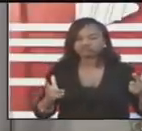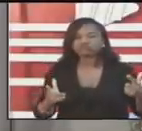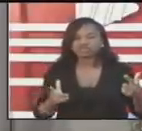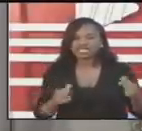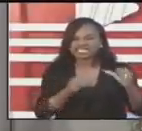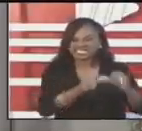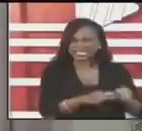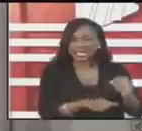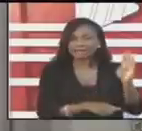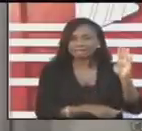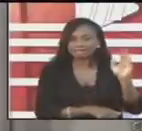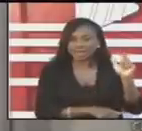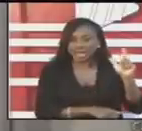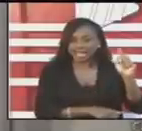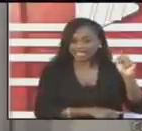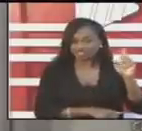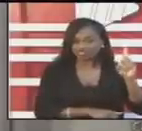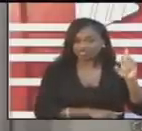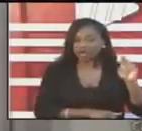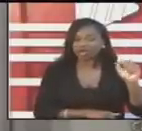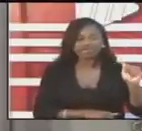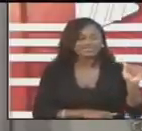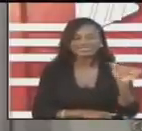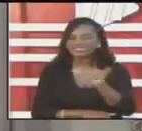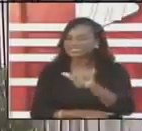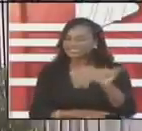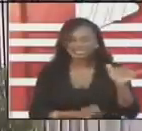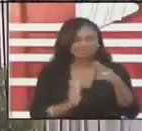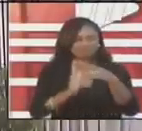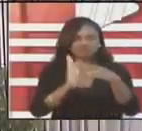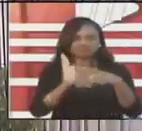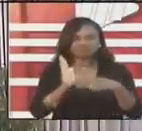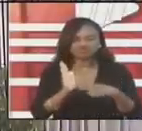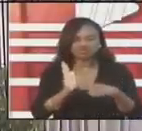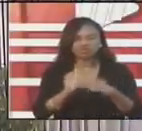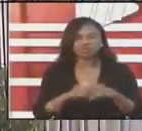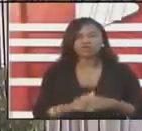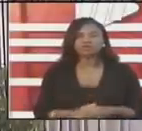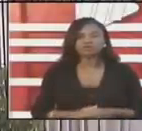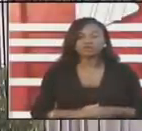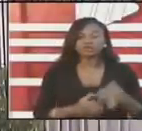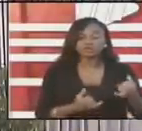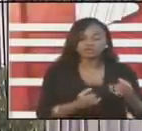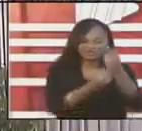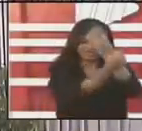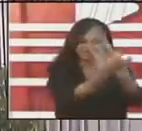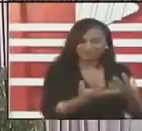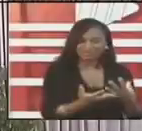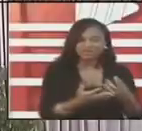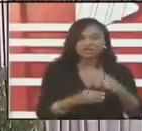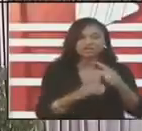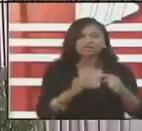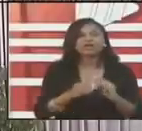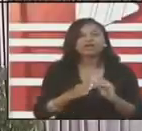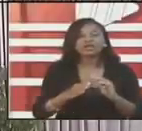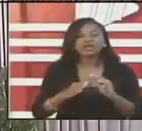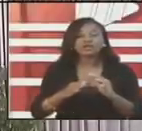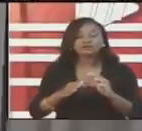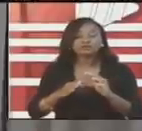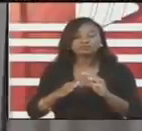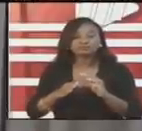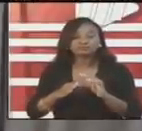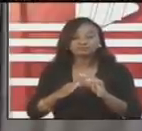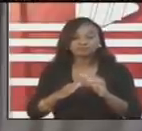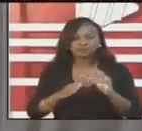same protocol being applied now. And just to add, in terms of the Barbados national, the Trinidadian national that was